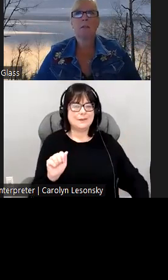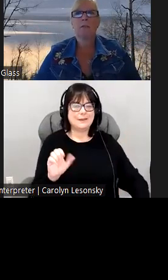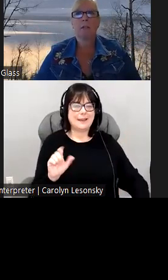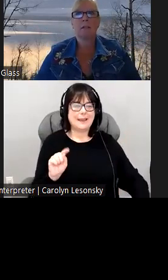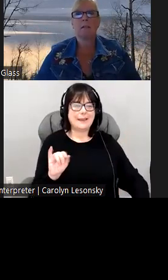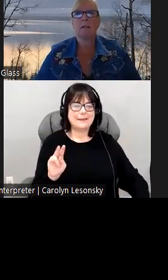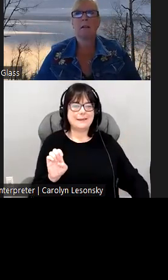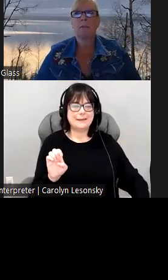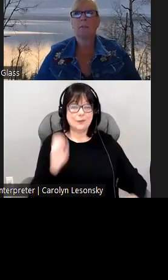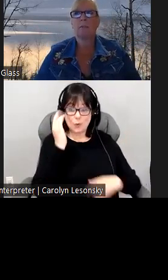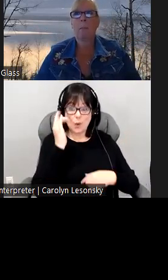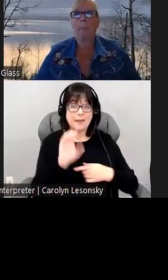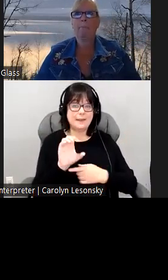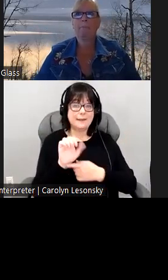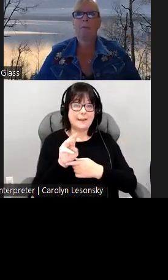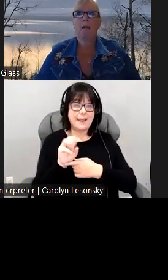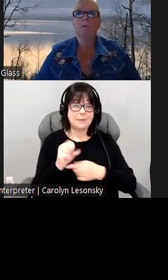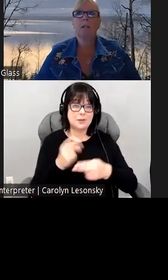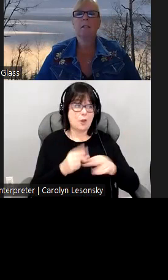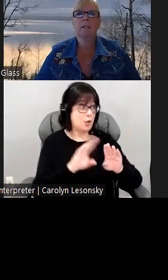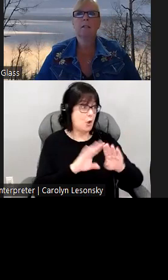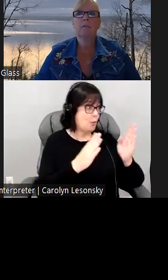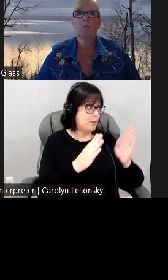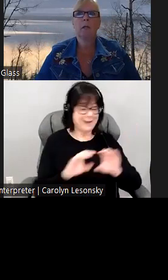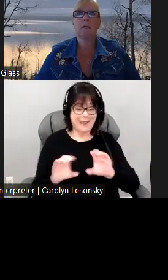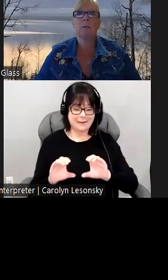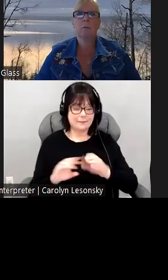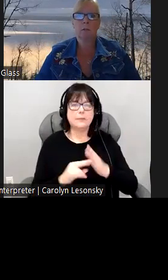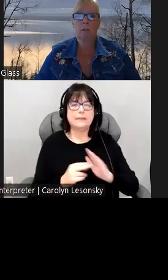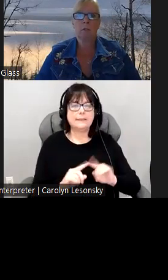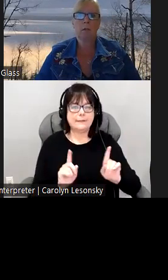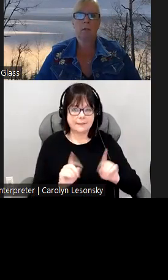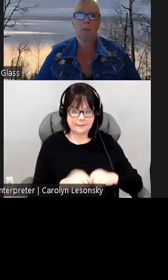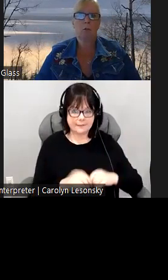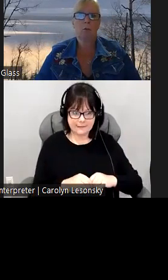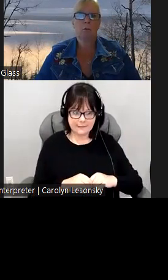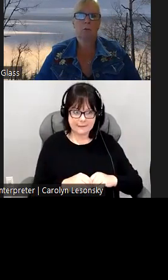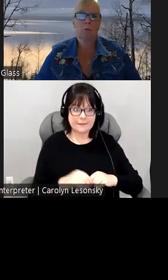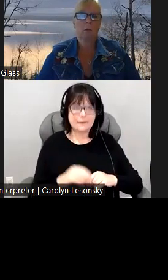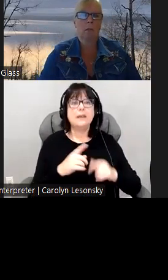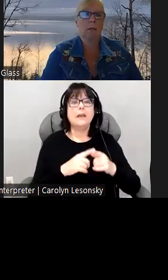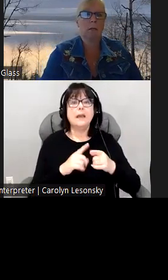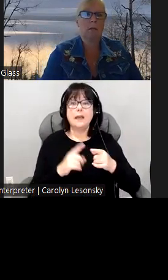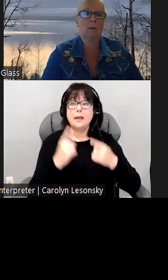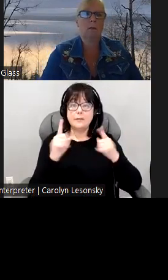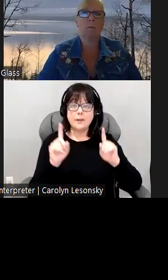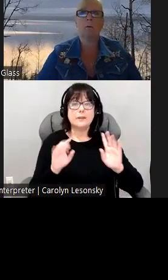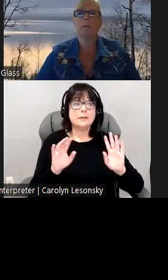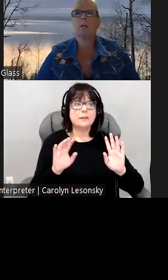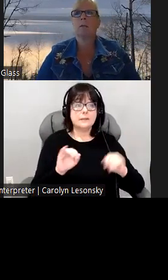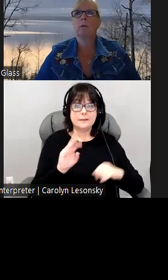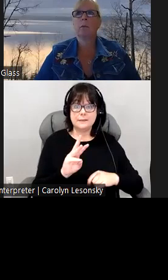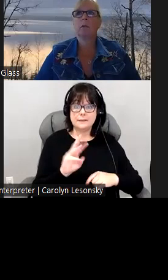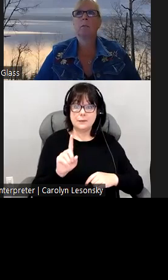active are different things in CAMS. And then finally, 61 is a huge Excel